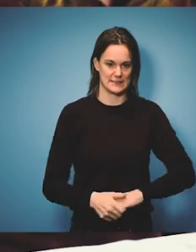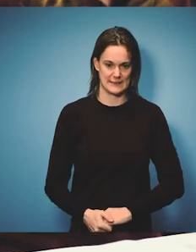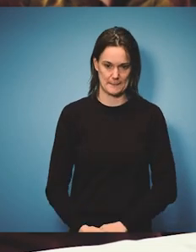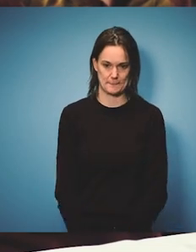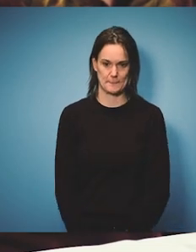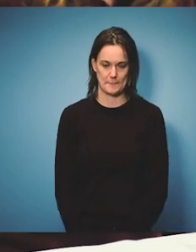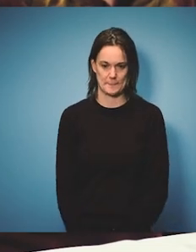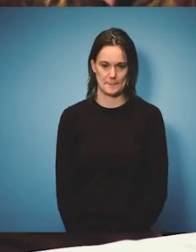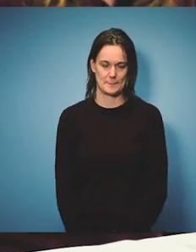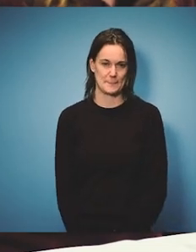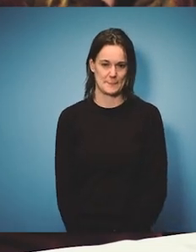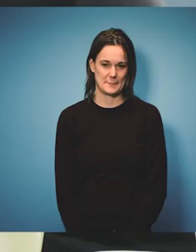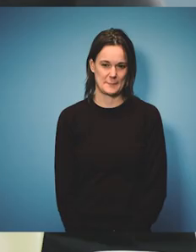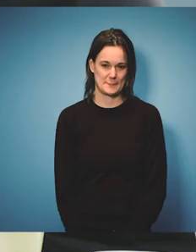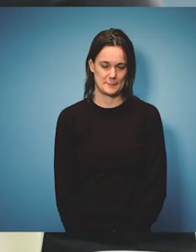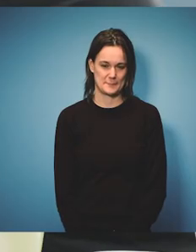peaks that we've been talking about.